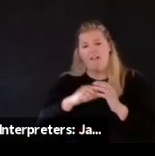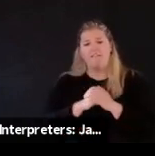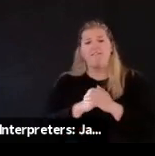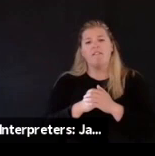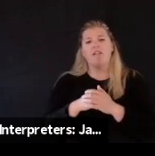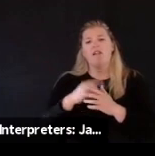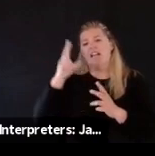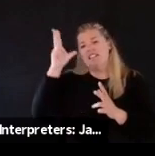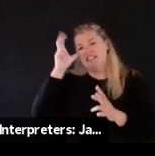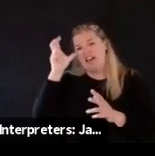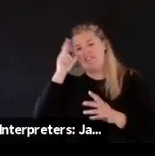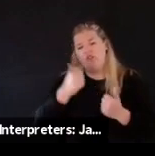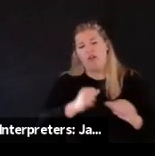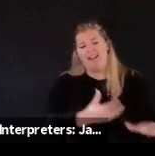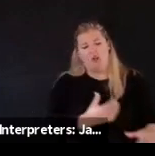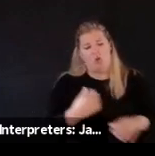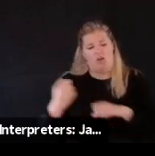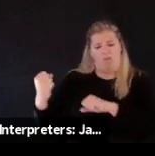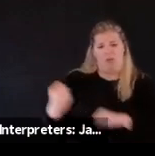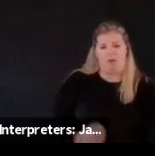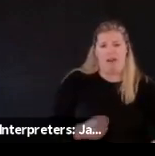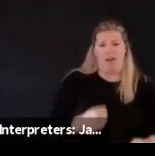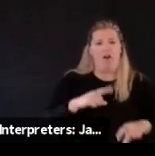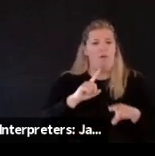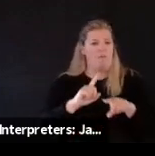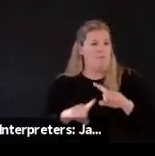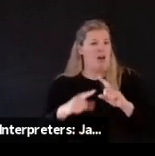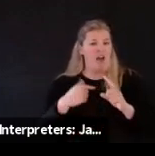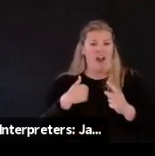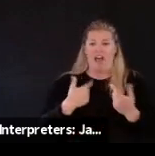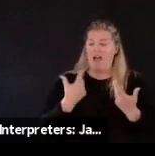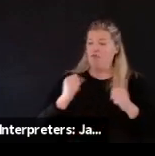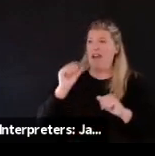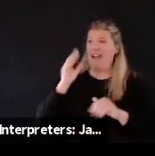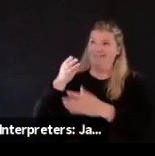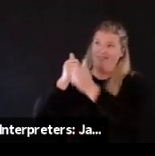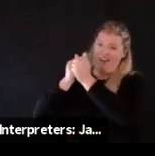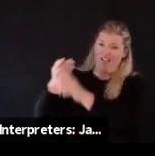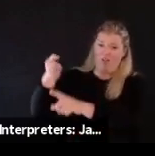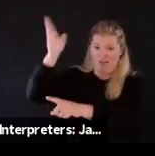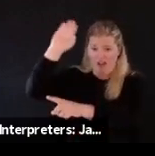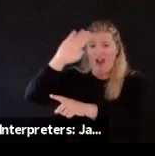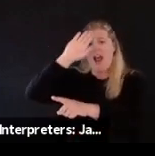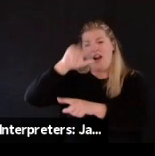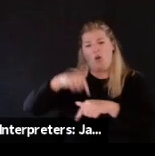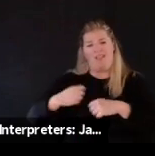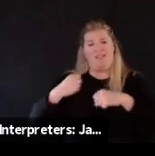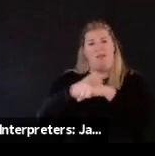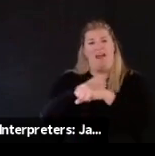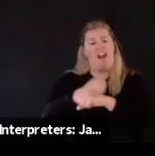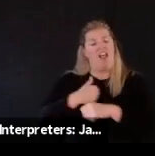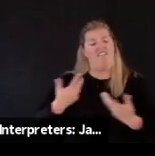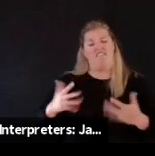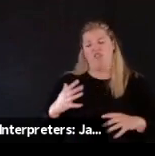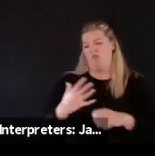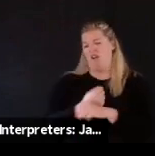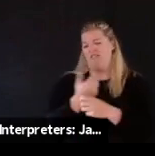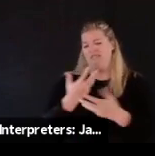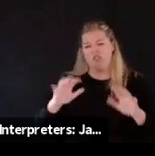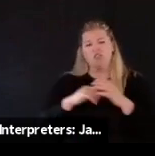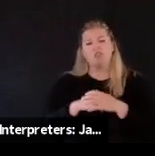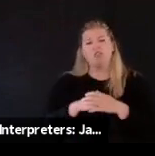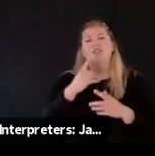to hold me up, I got my foot up on his neck while I look to God above. I know that in this battle I've already won. In these times